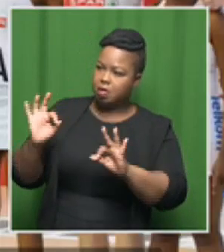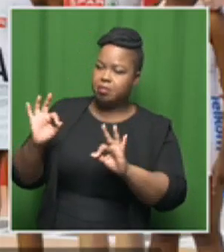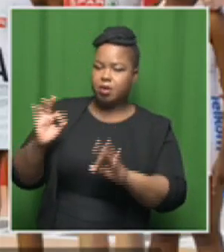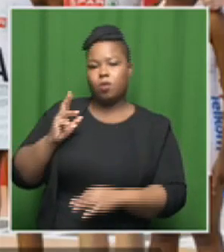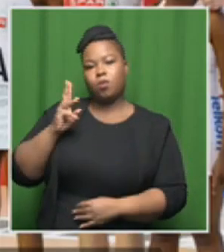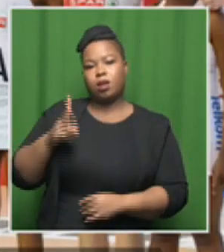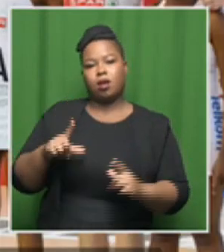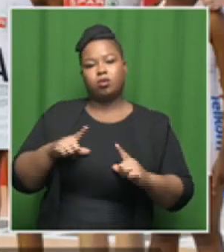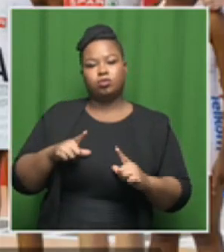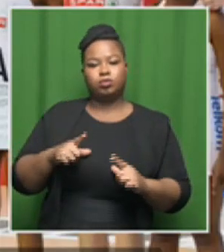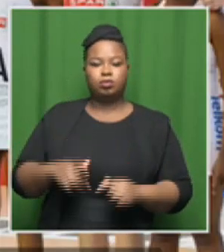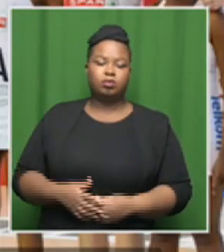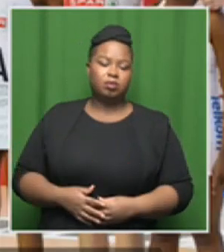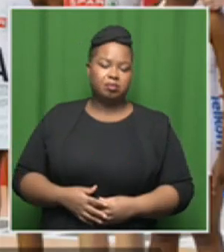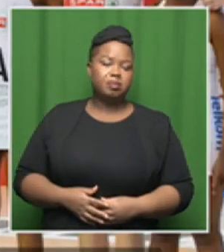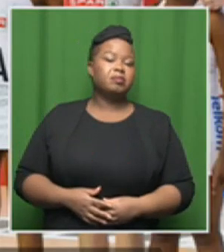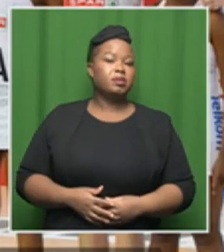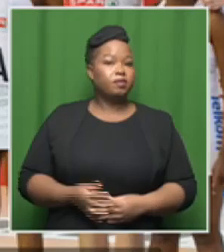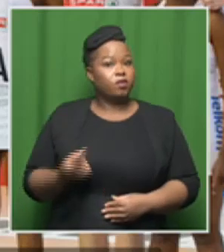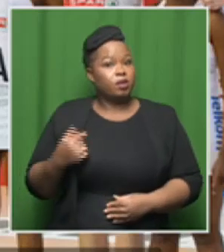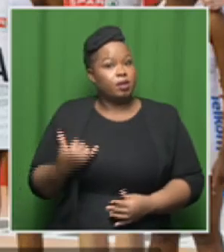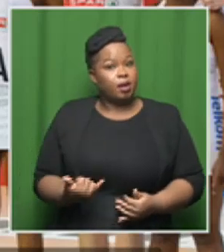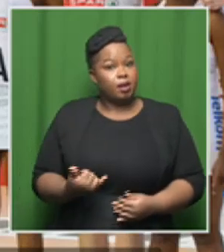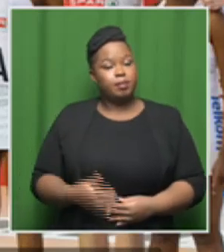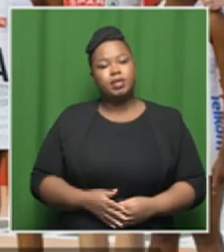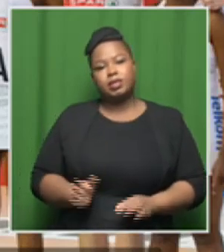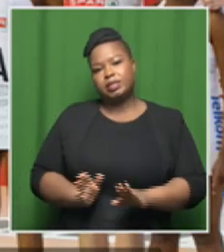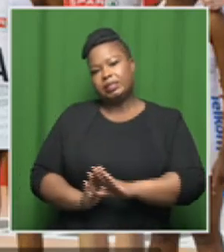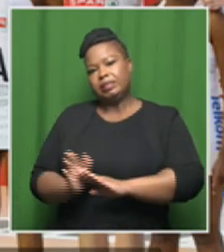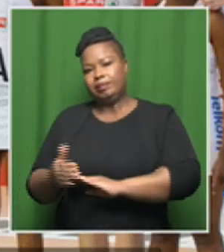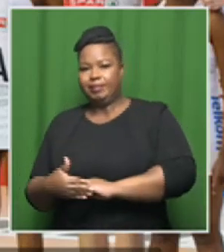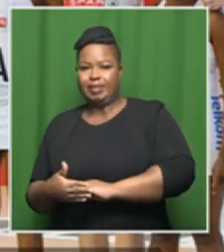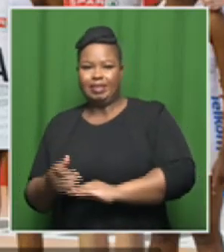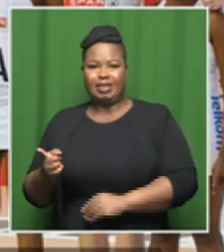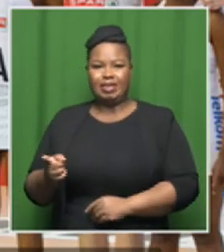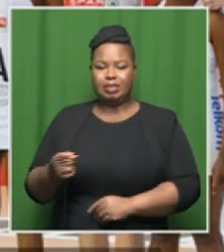So I'll give at the moment, Jamaica is not the